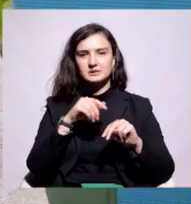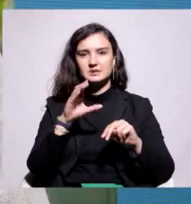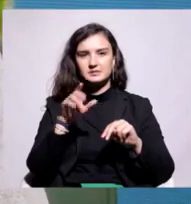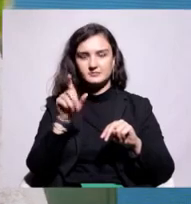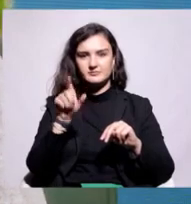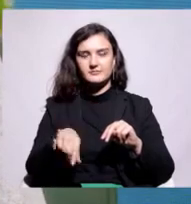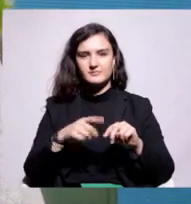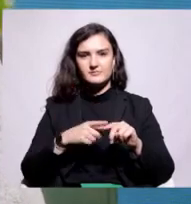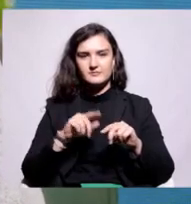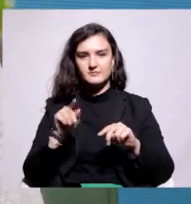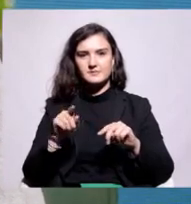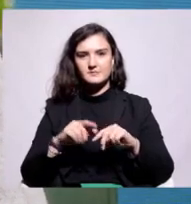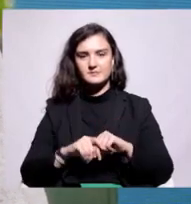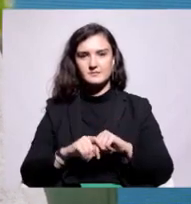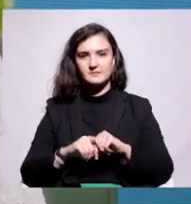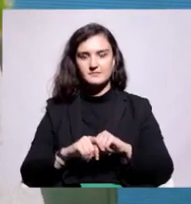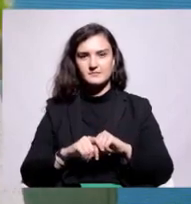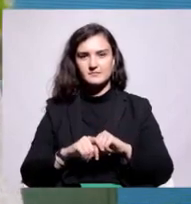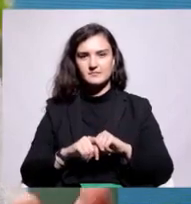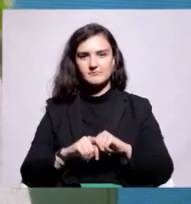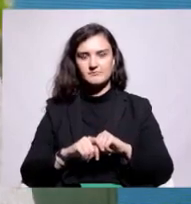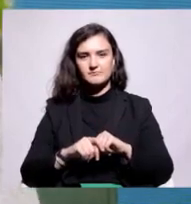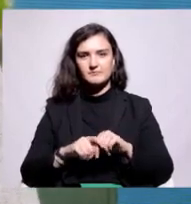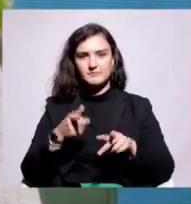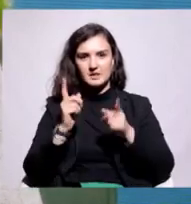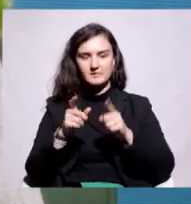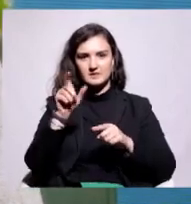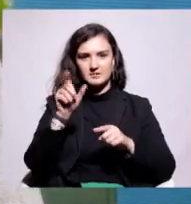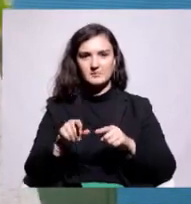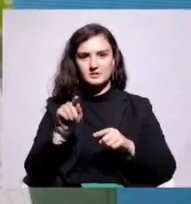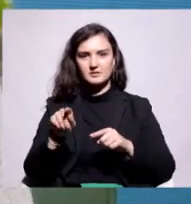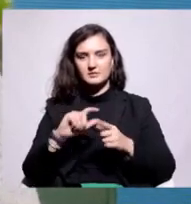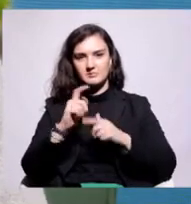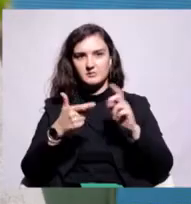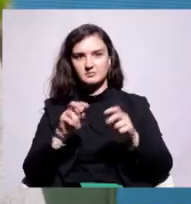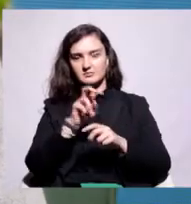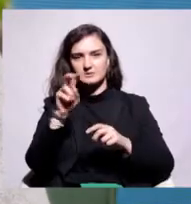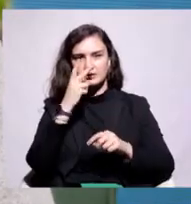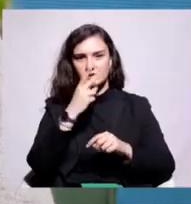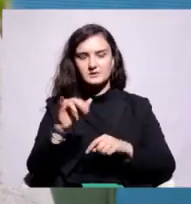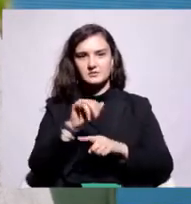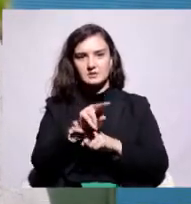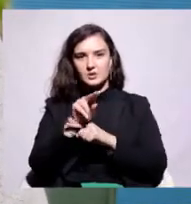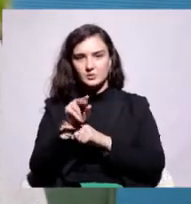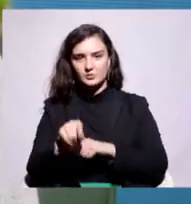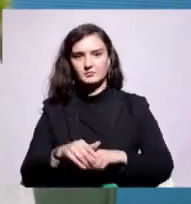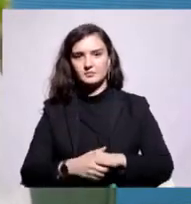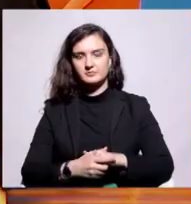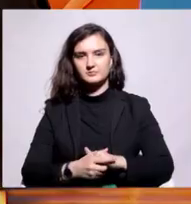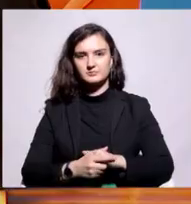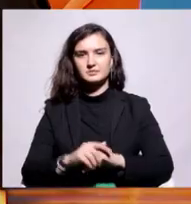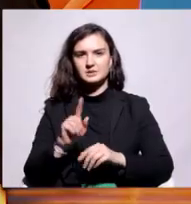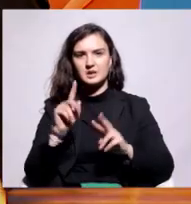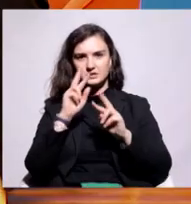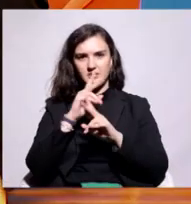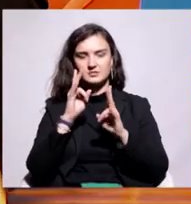stranger. Initially, Rip thinks he's a real man. He goes up the mountain, he sees him while he's hunting. And something wrong